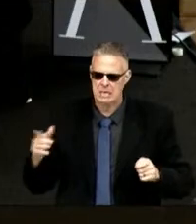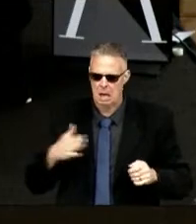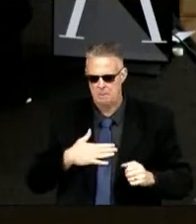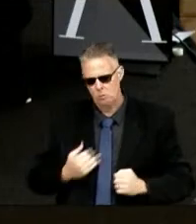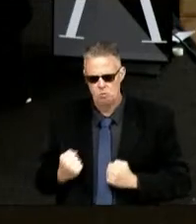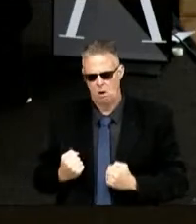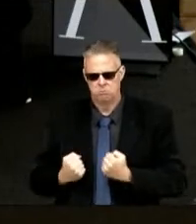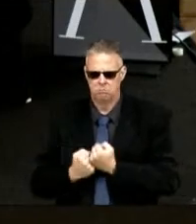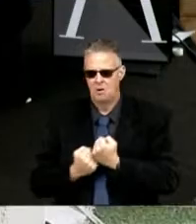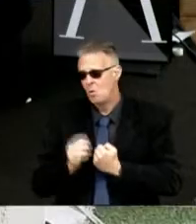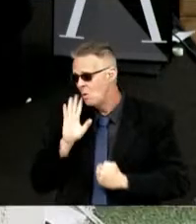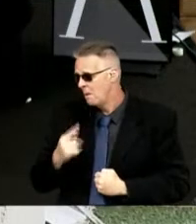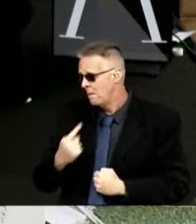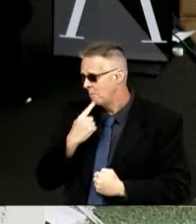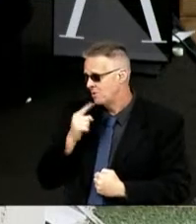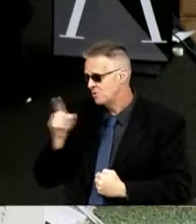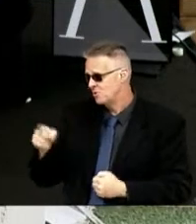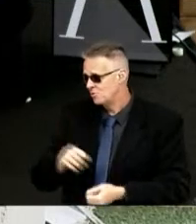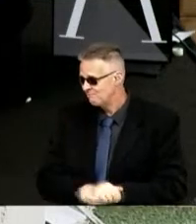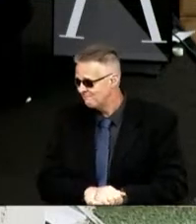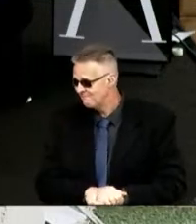rock. I'm going to miss you, Skylar.